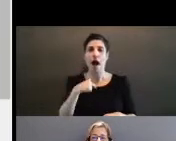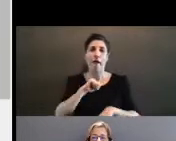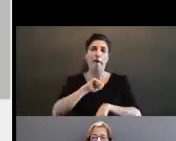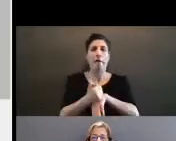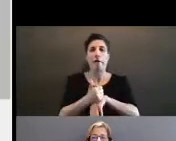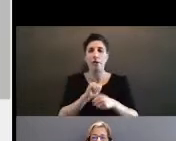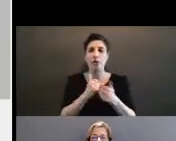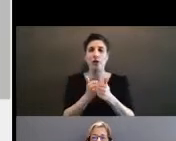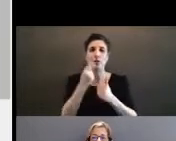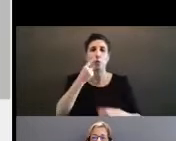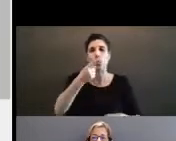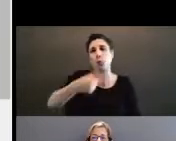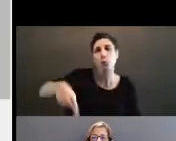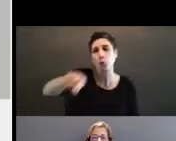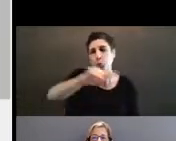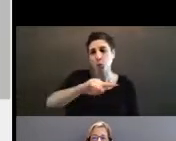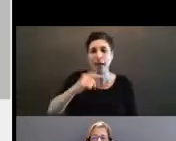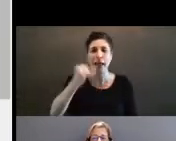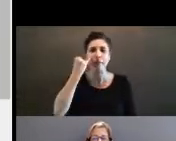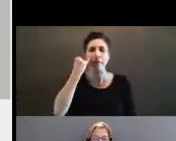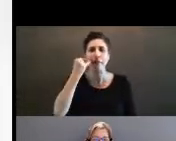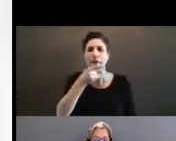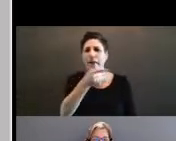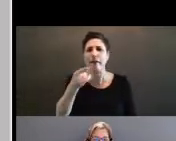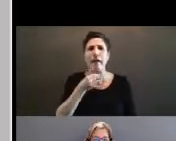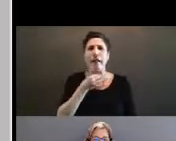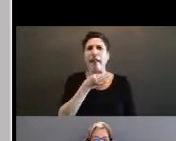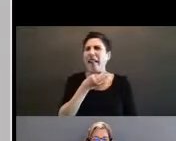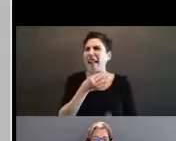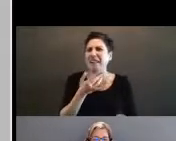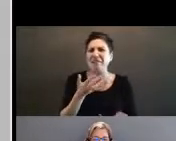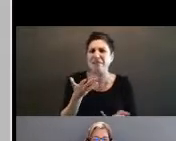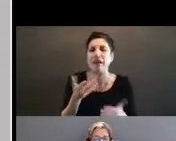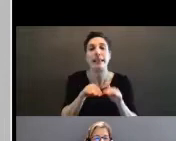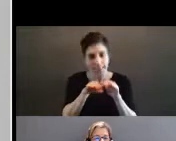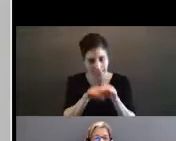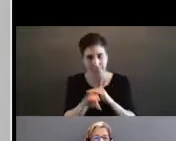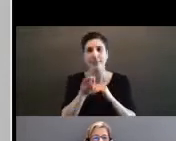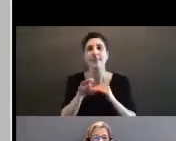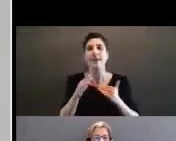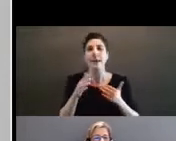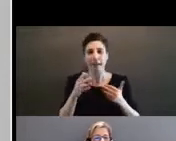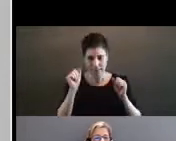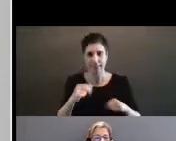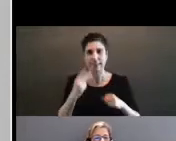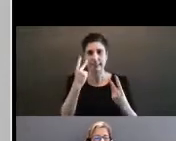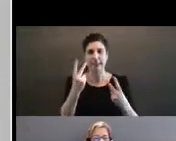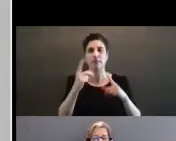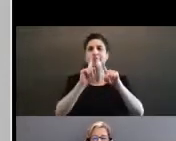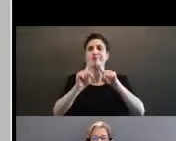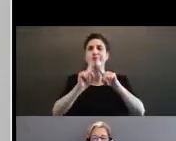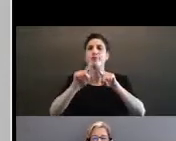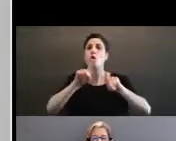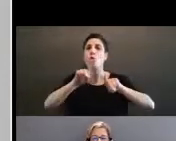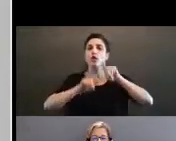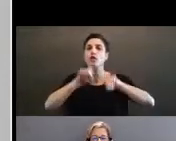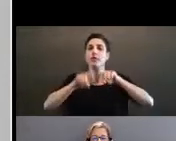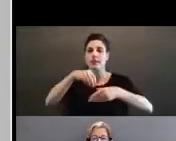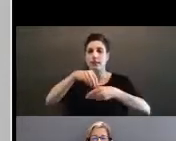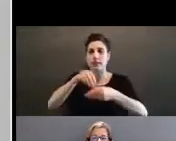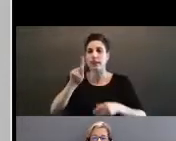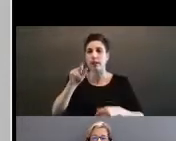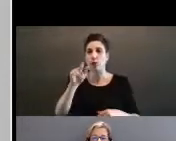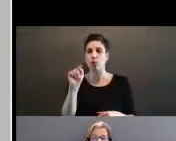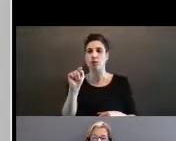So if you wanted to have a look, and it's just to be an example of the different kinds of questions that you can create within